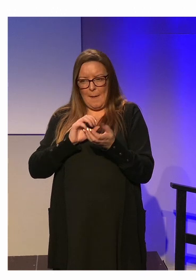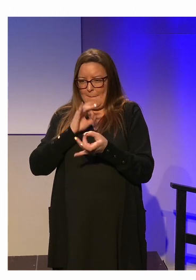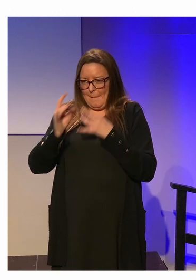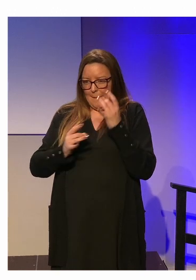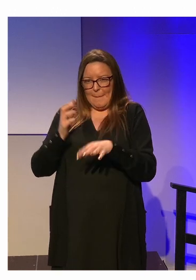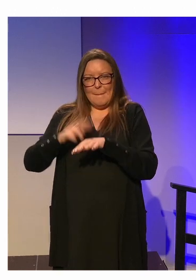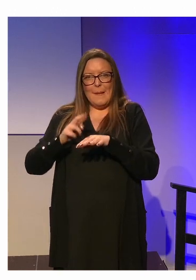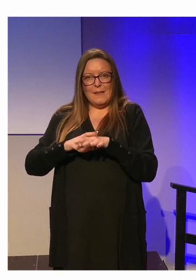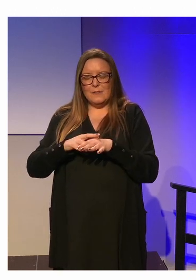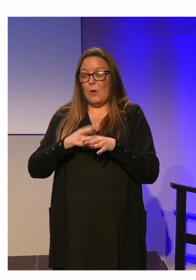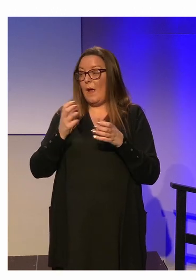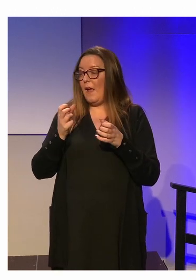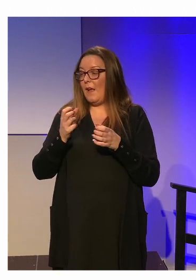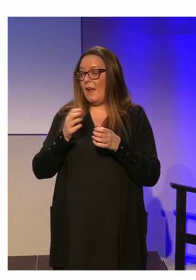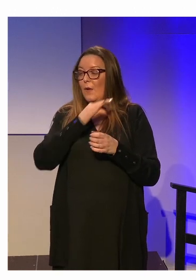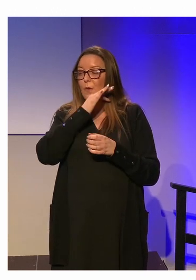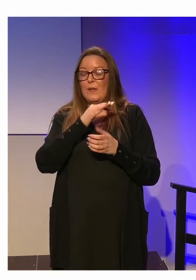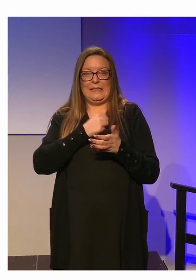many ways. Oh, sorry.